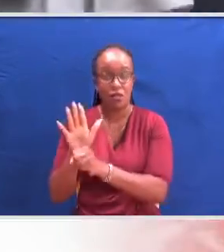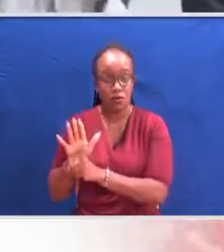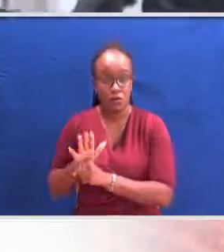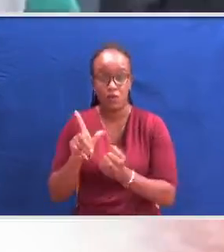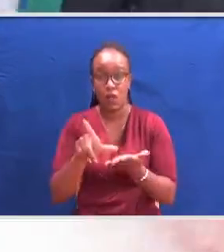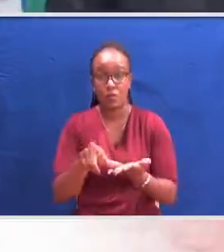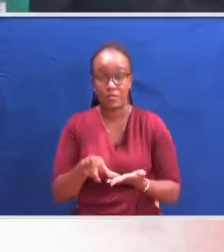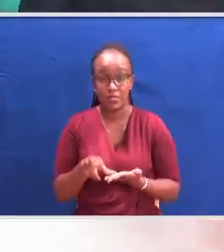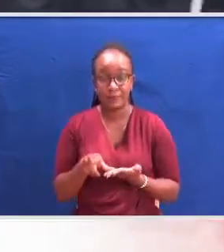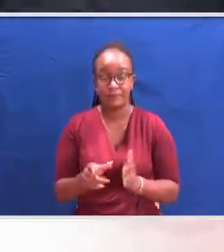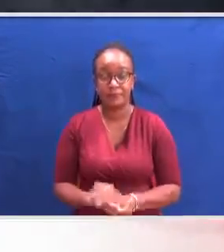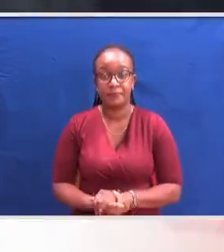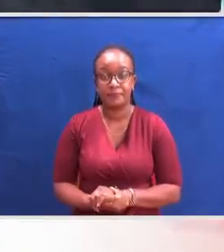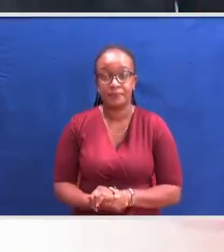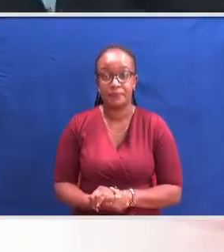needs.